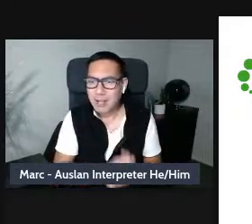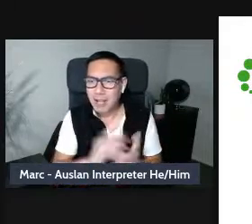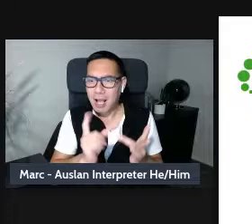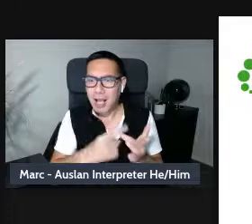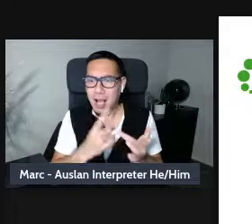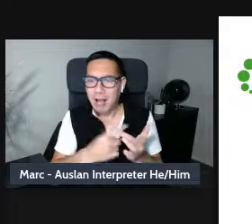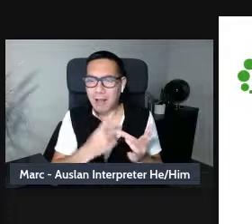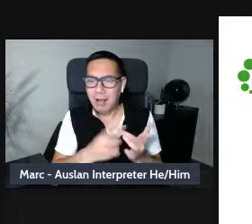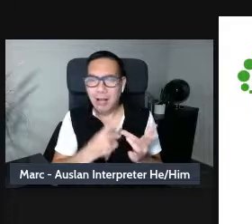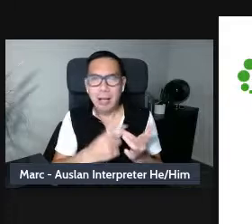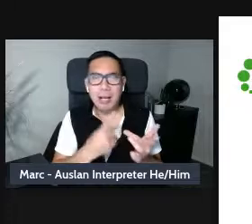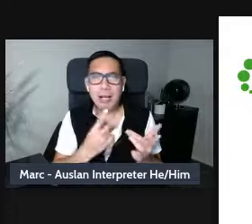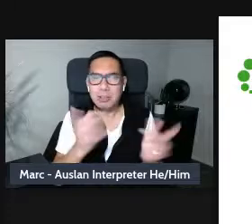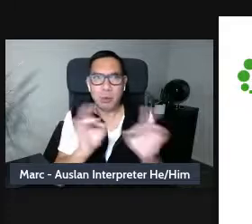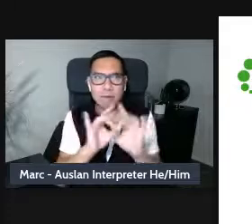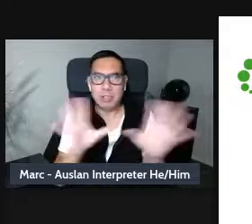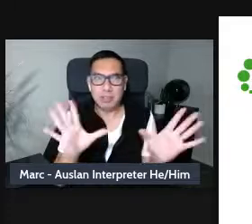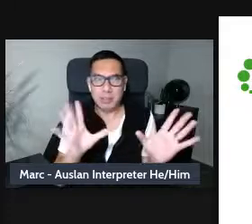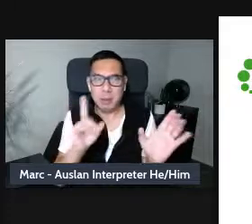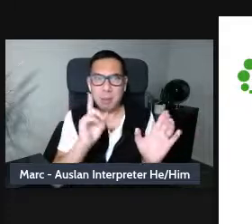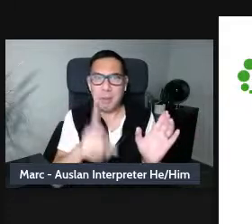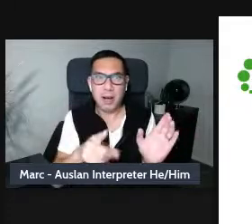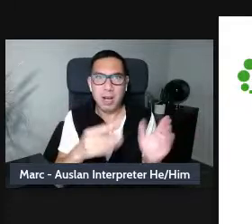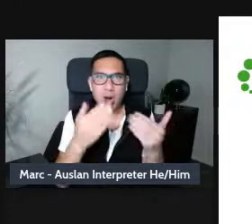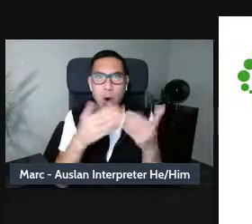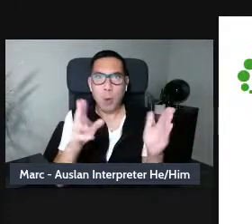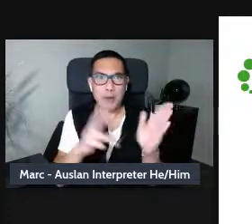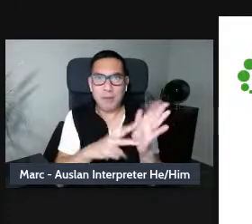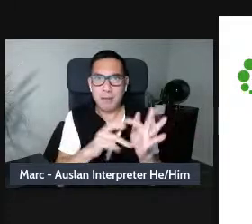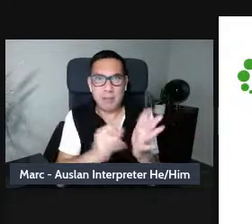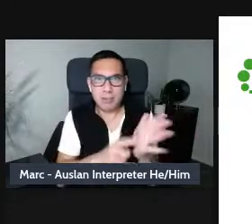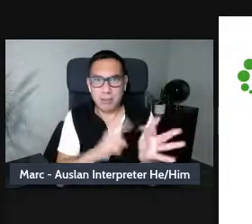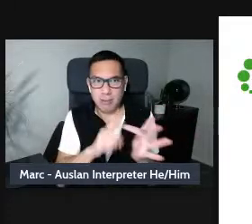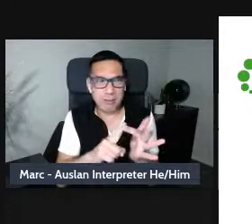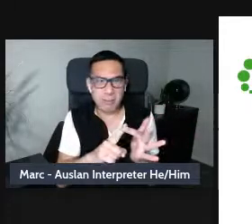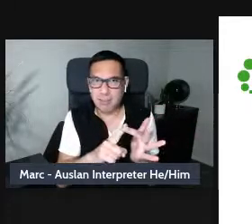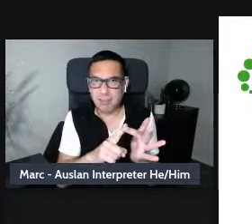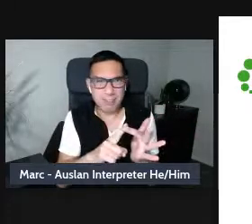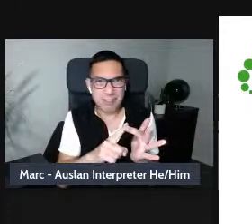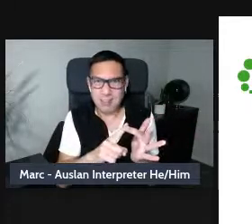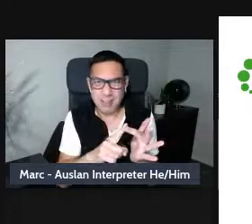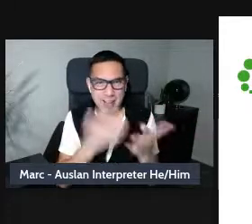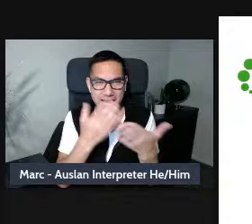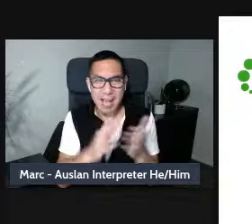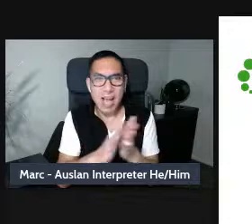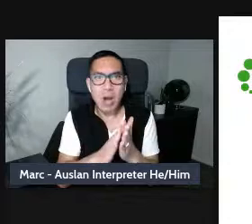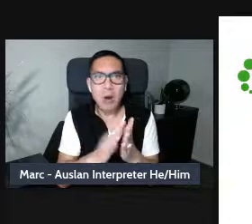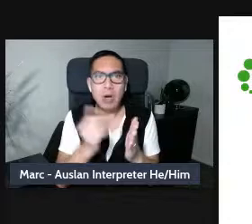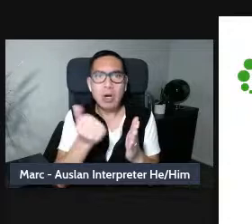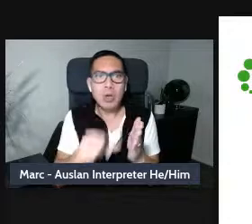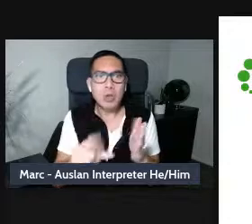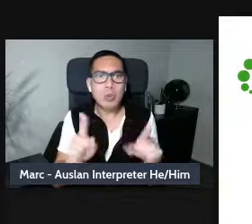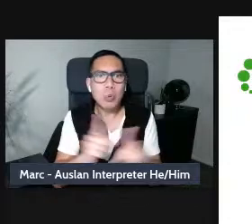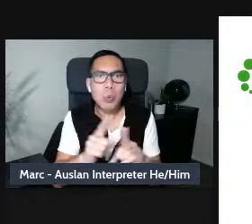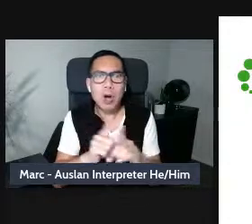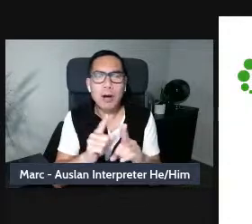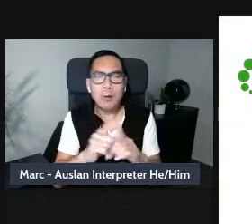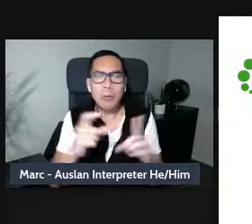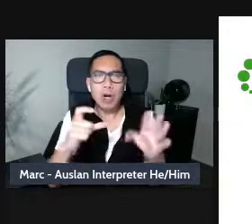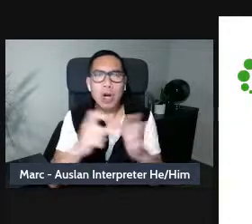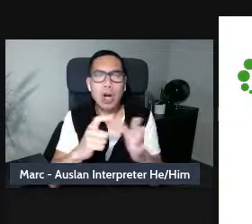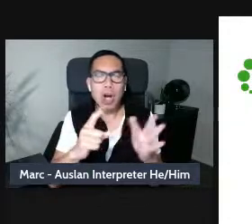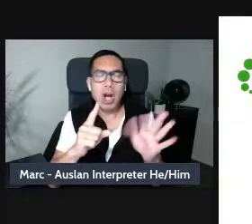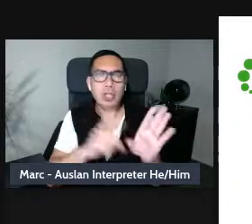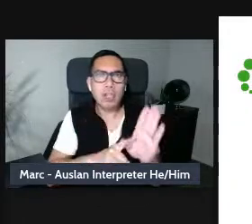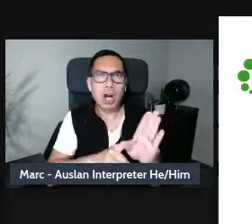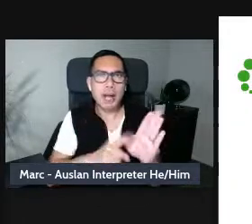quite obvious, but is to open up the vessels, the collateral vessels, more by what we call vasodilating them. And we've got